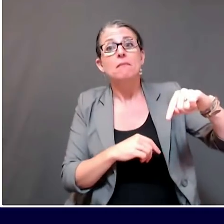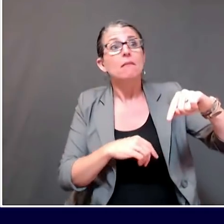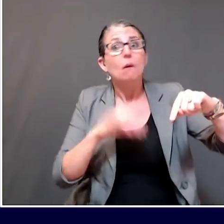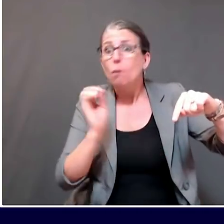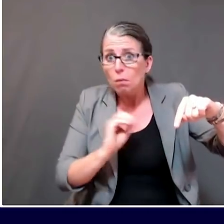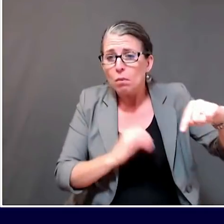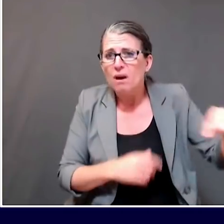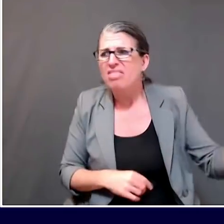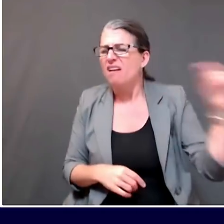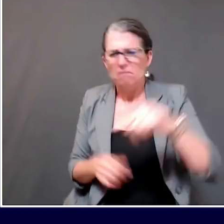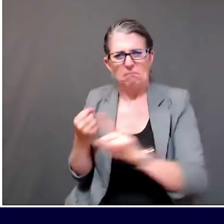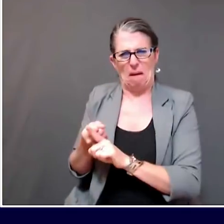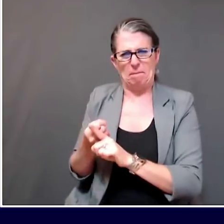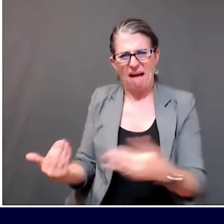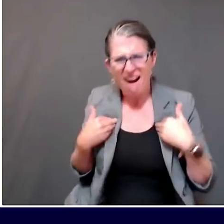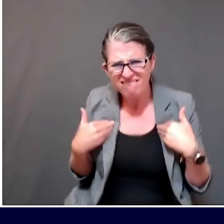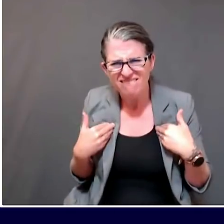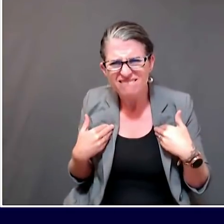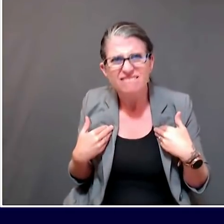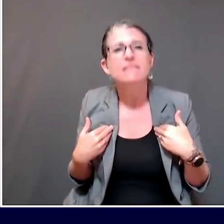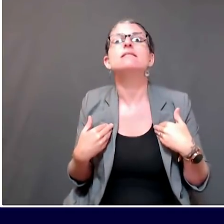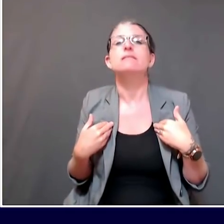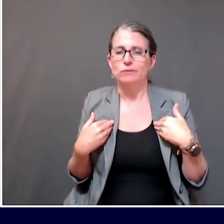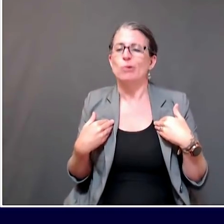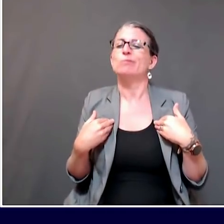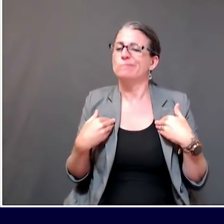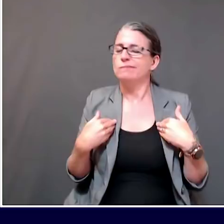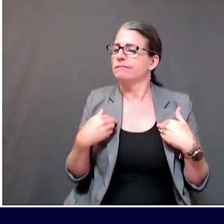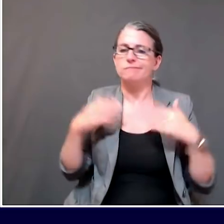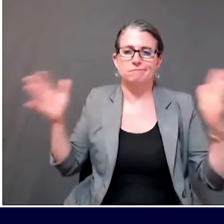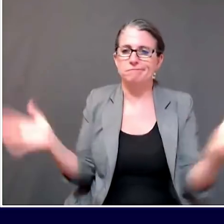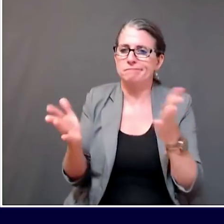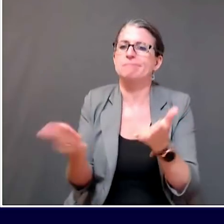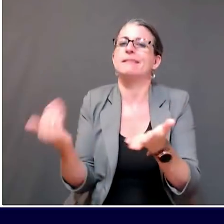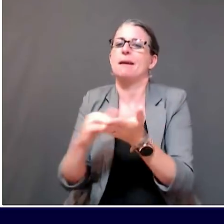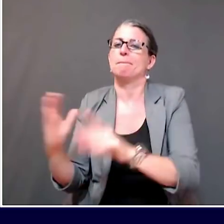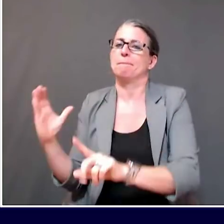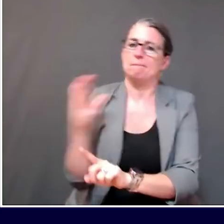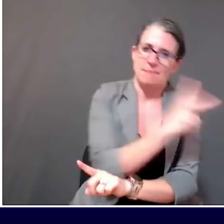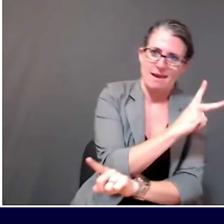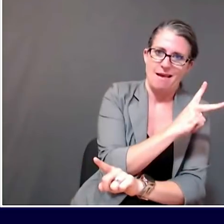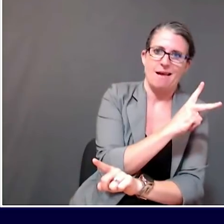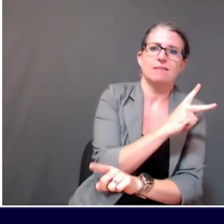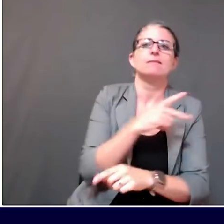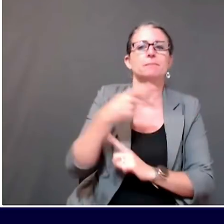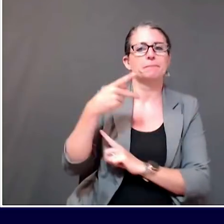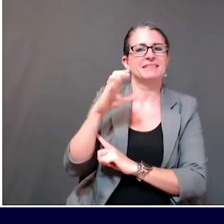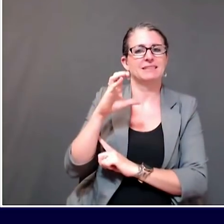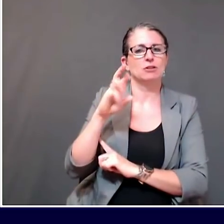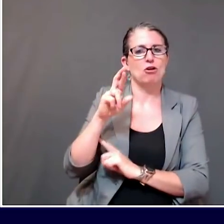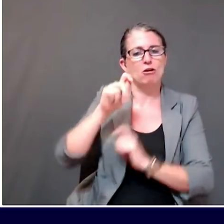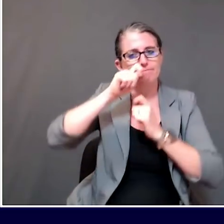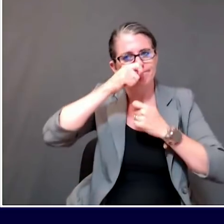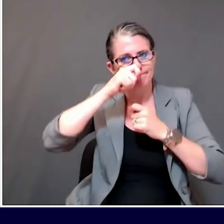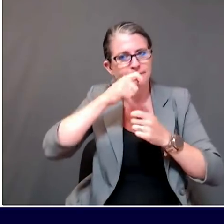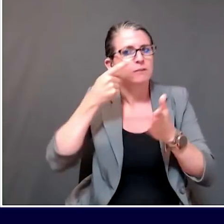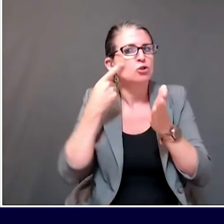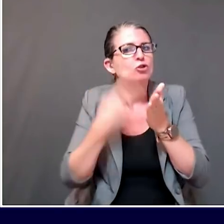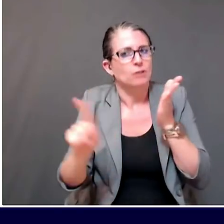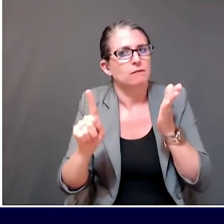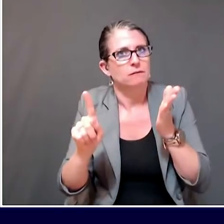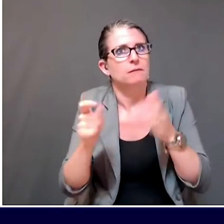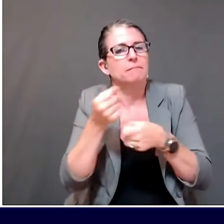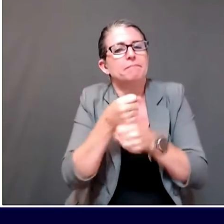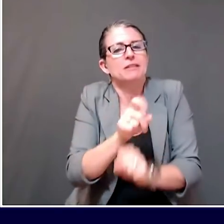tests for all the campers to confirm, or in this case, to rule out the results from the